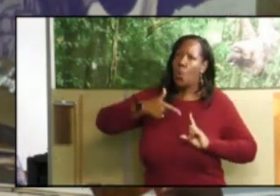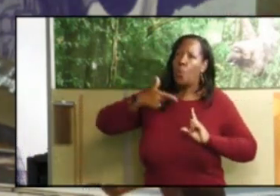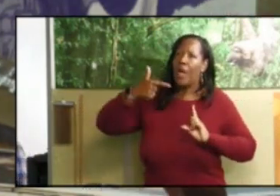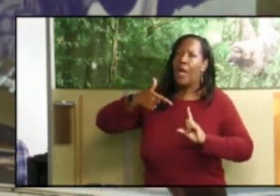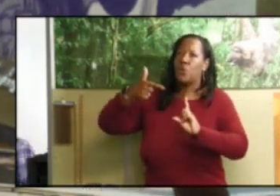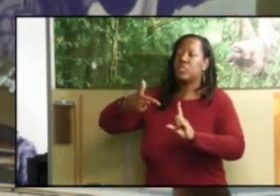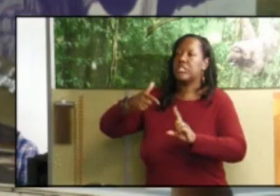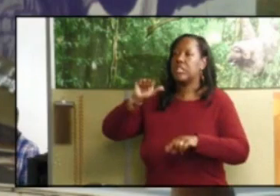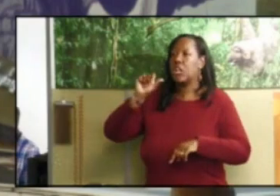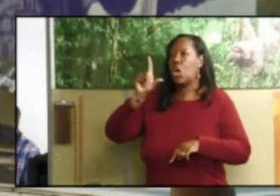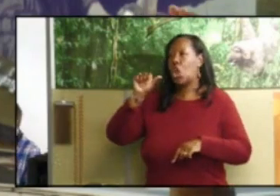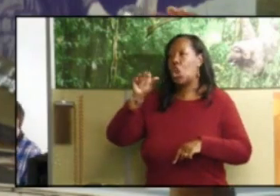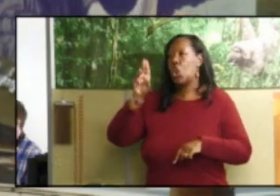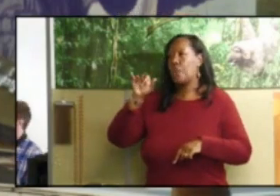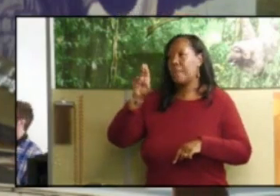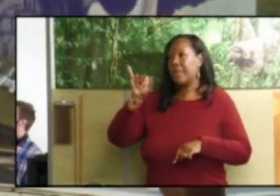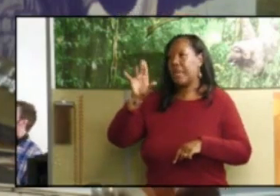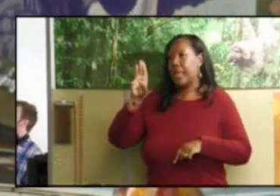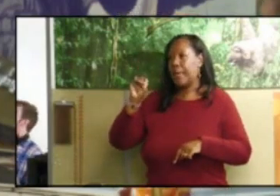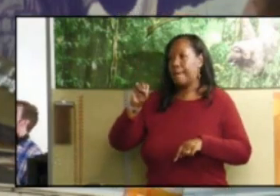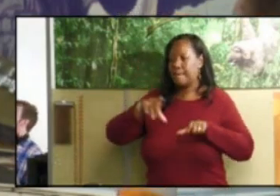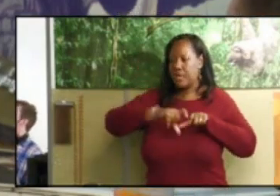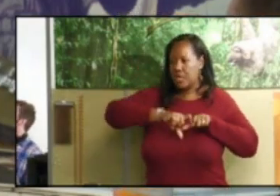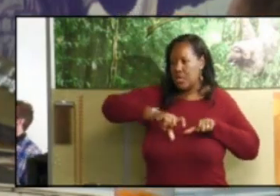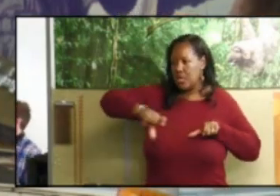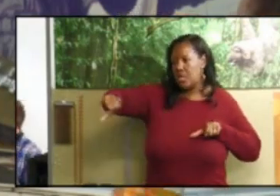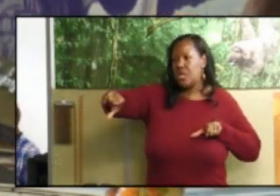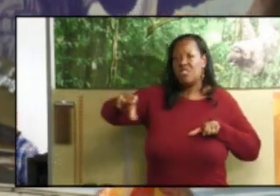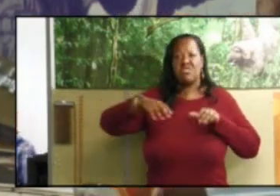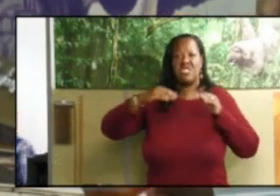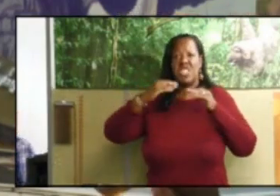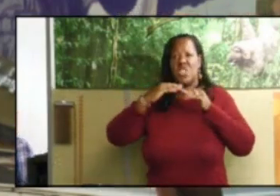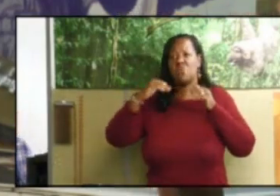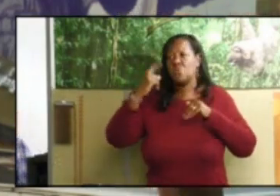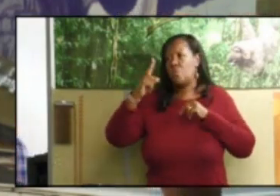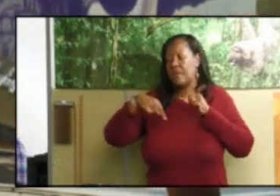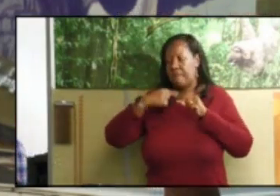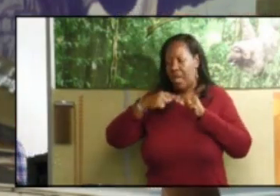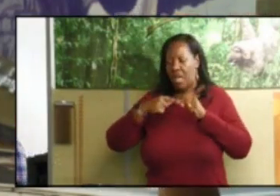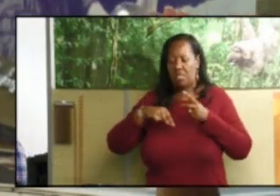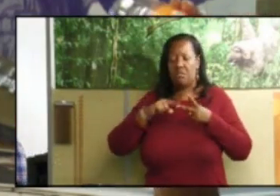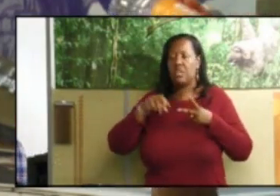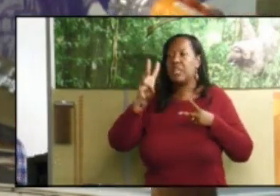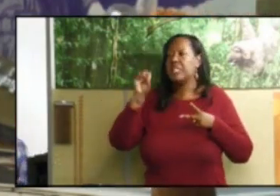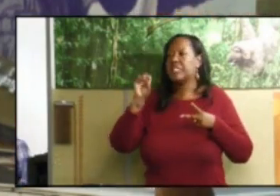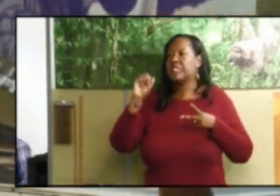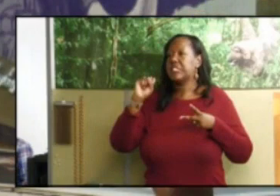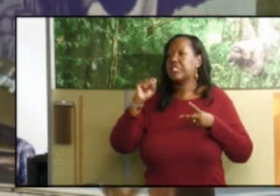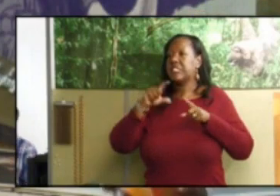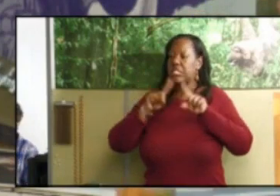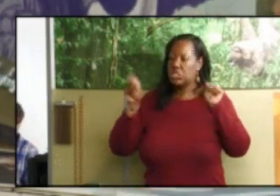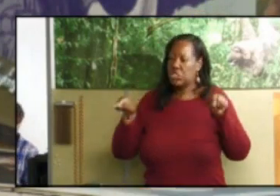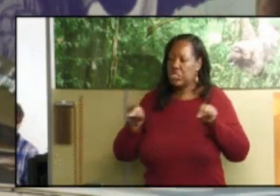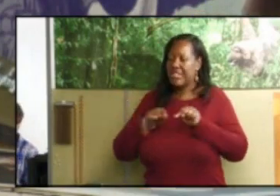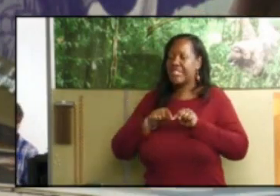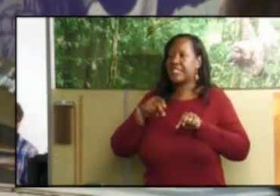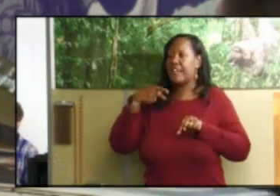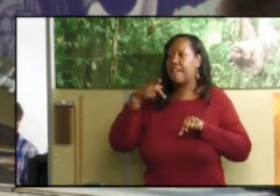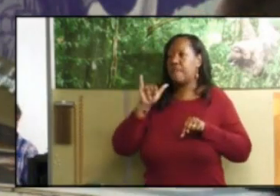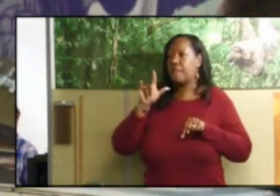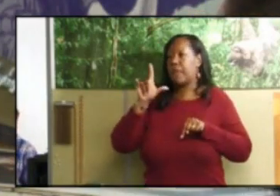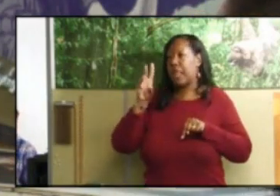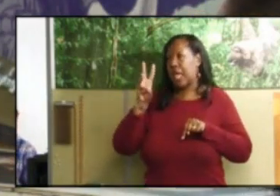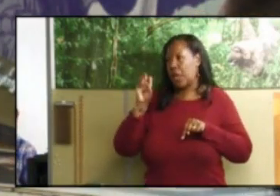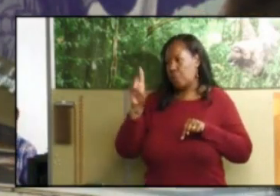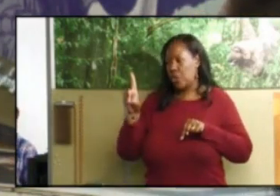extrusions. That's roughly a mile of aluminum. About 60 sheets of plywood and Valchromats, well, the wood and